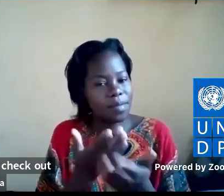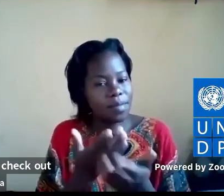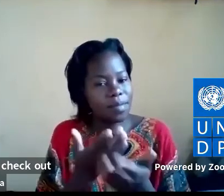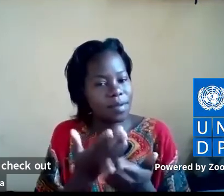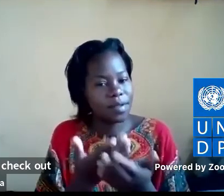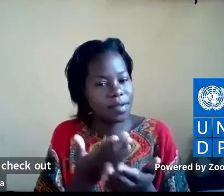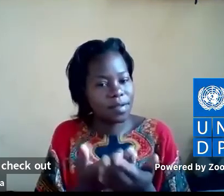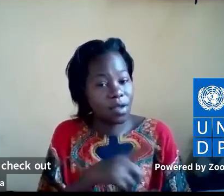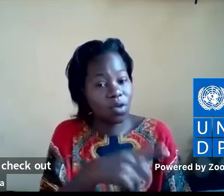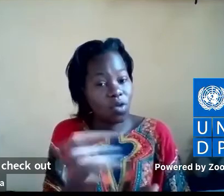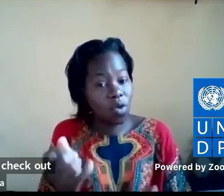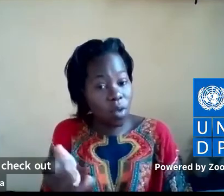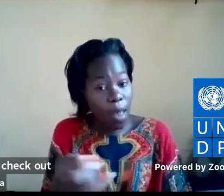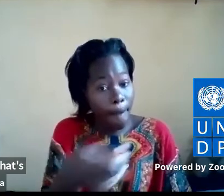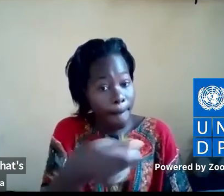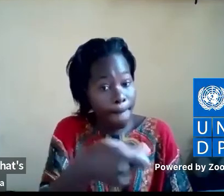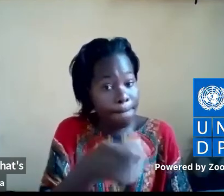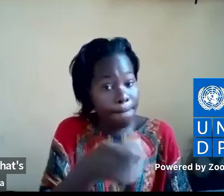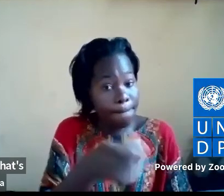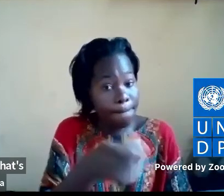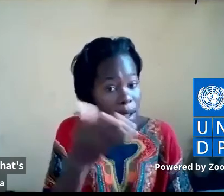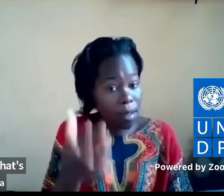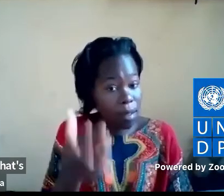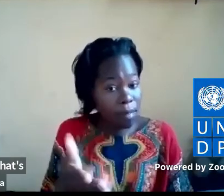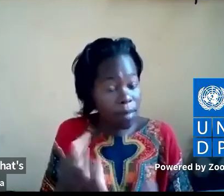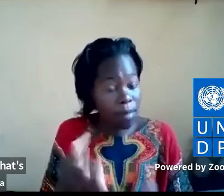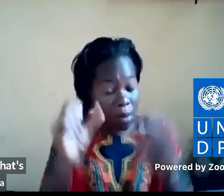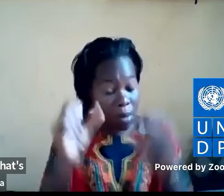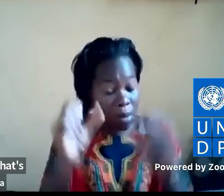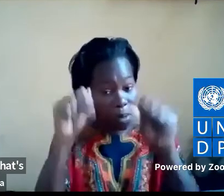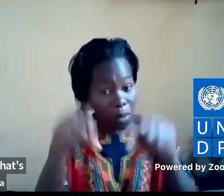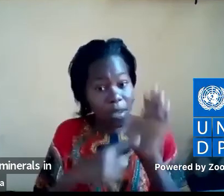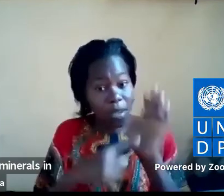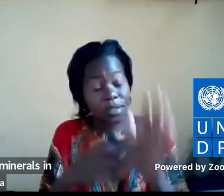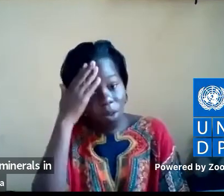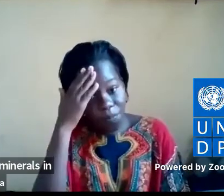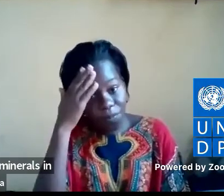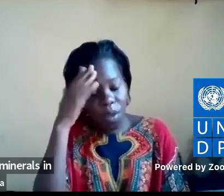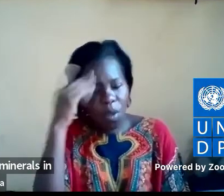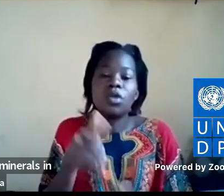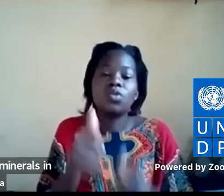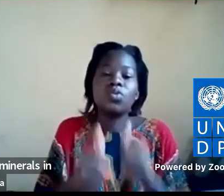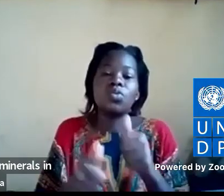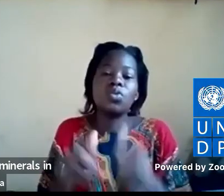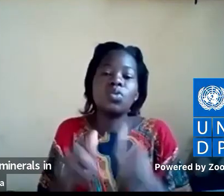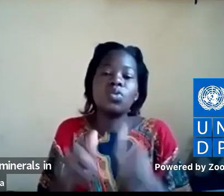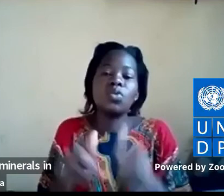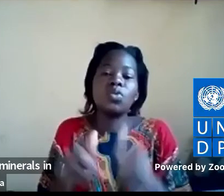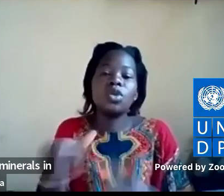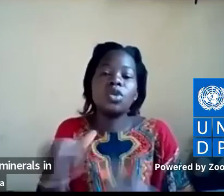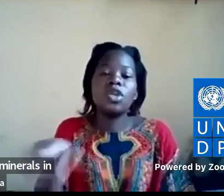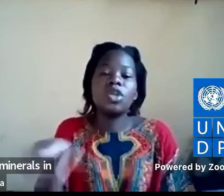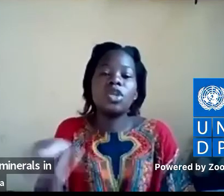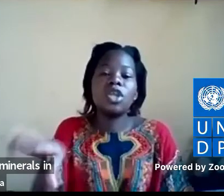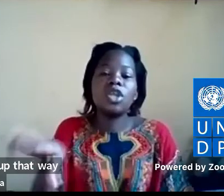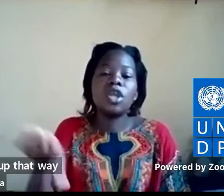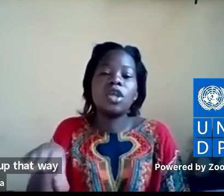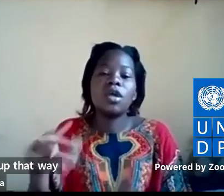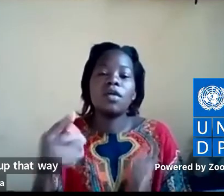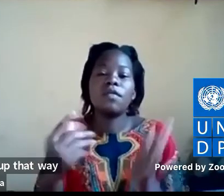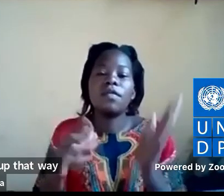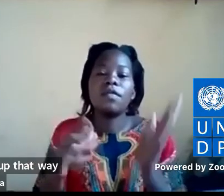know what minerals are in which part of the country. And also to boost up that map, we have